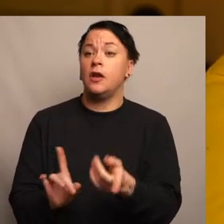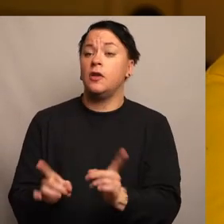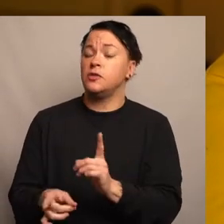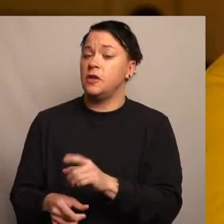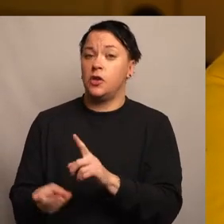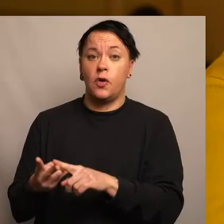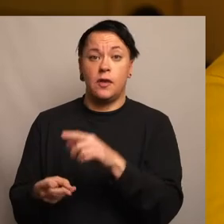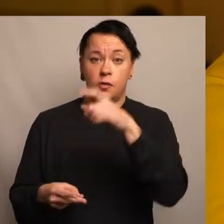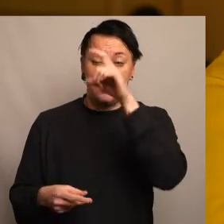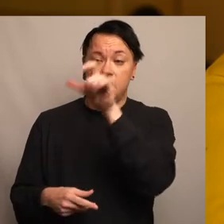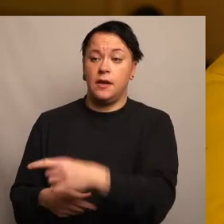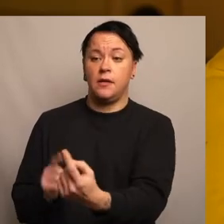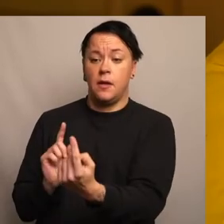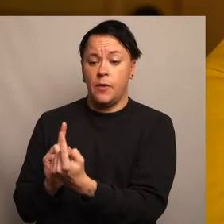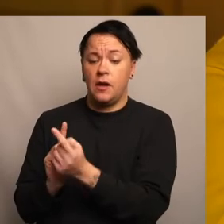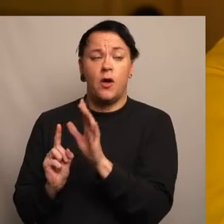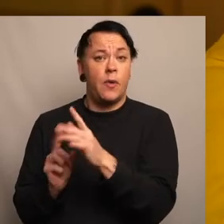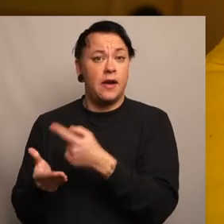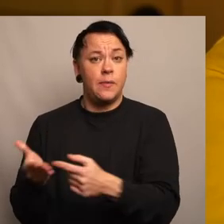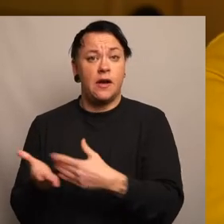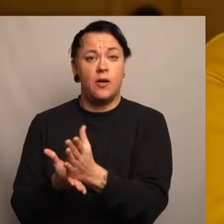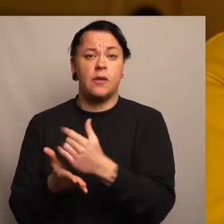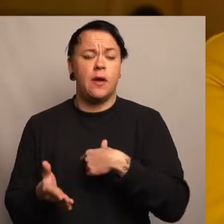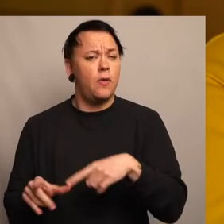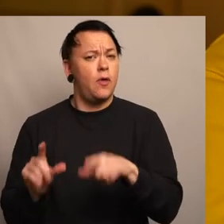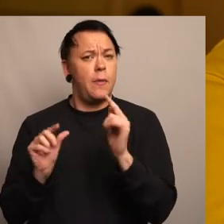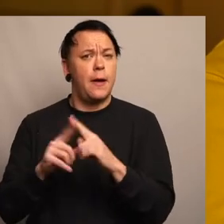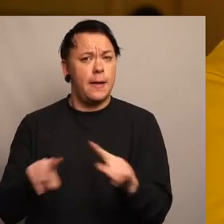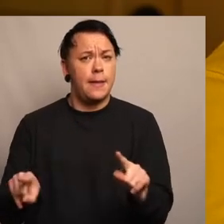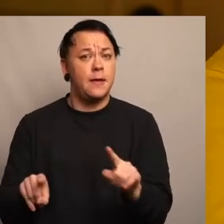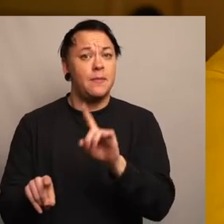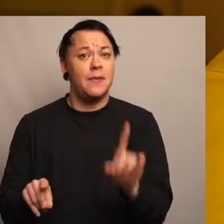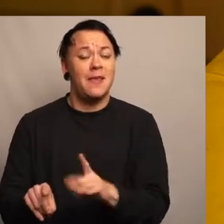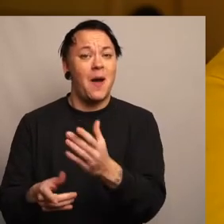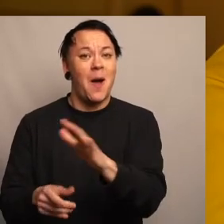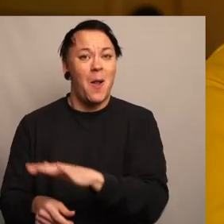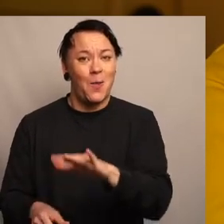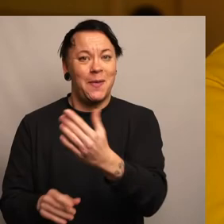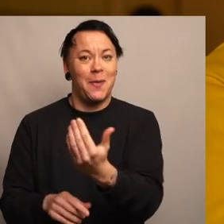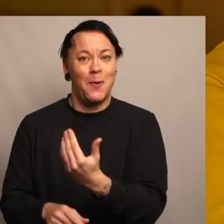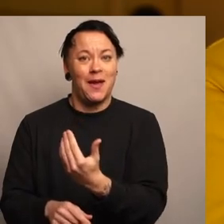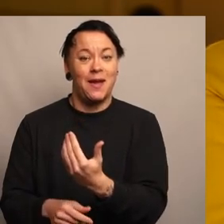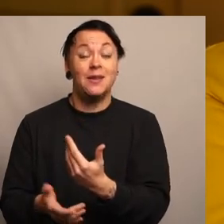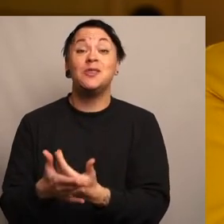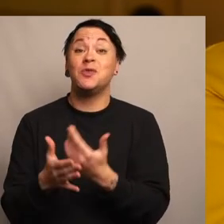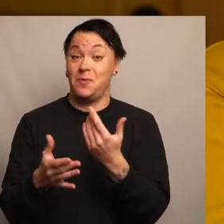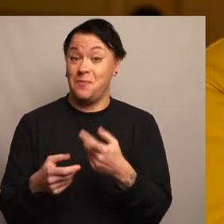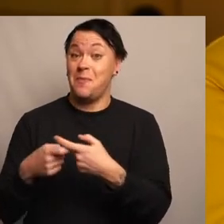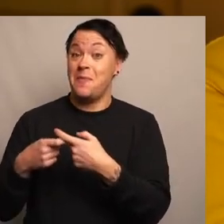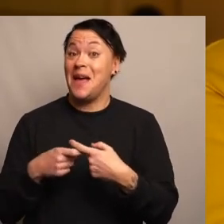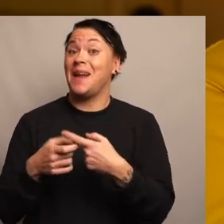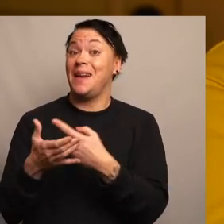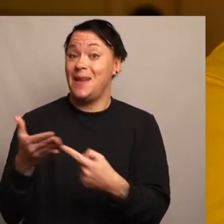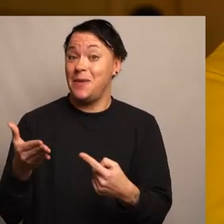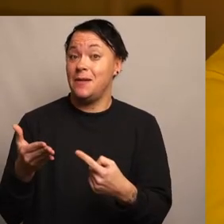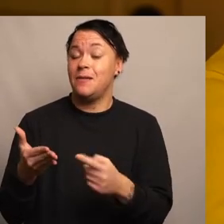will know each other. They're very connected because the family mean a lot for them. So when you have a person know the family name, it can know what's your area,